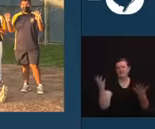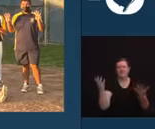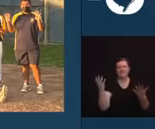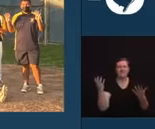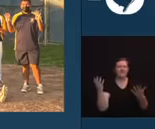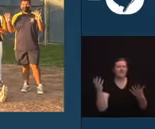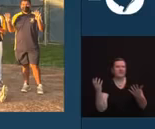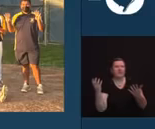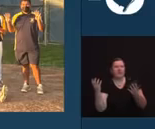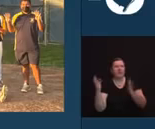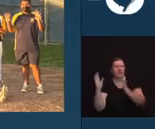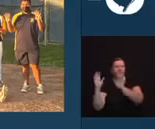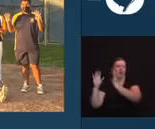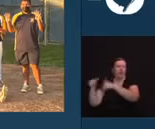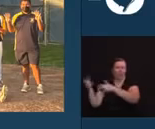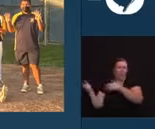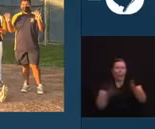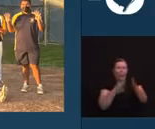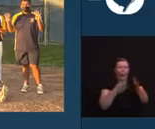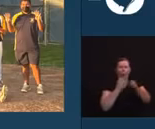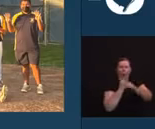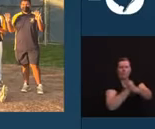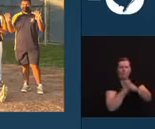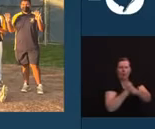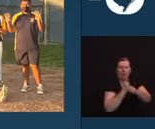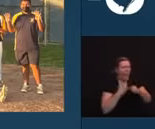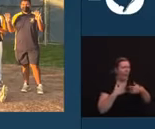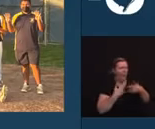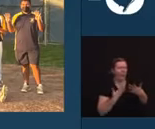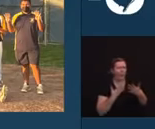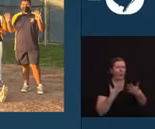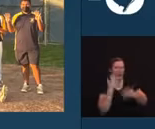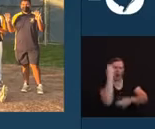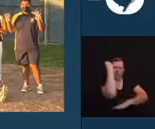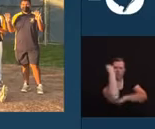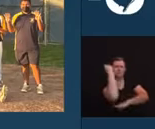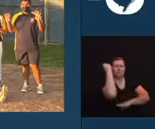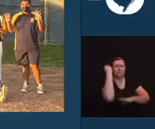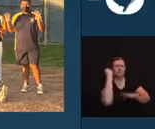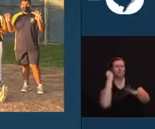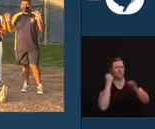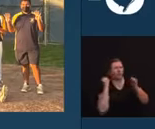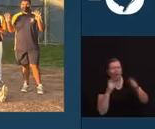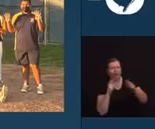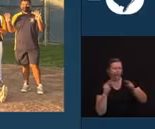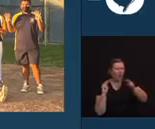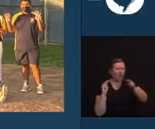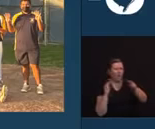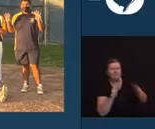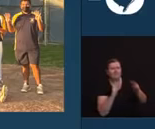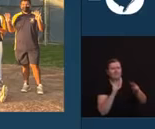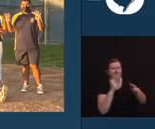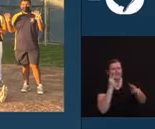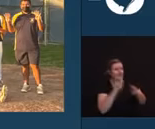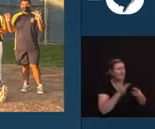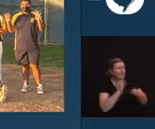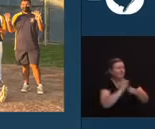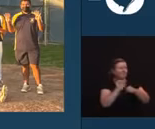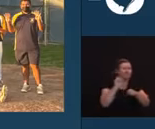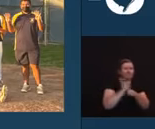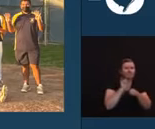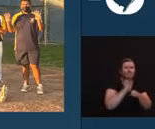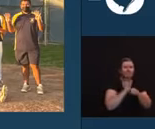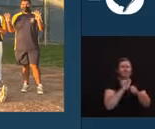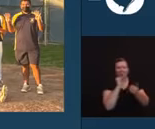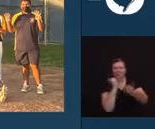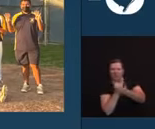where he created his own legacy. Season after season, Ponch was a fixture on the diamond and was a central figure in the success